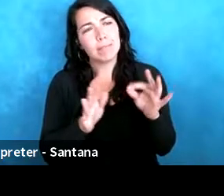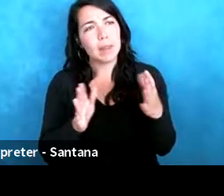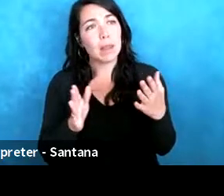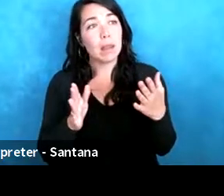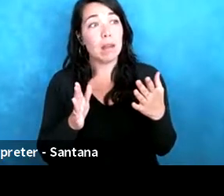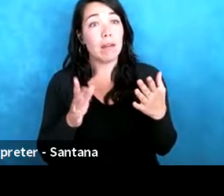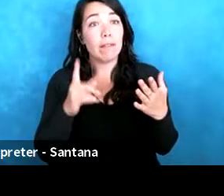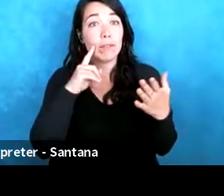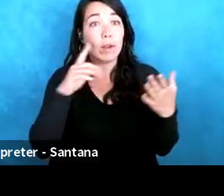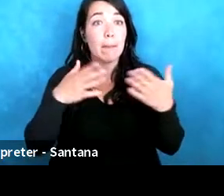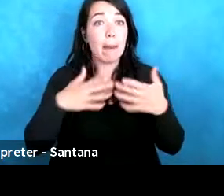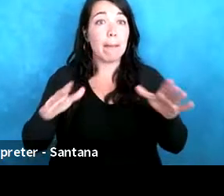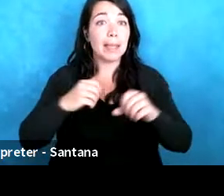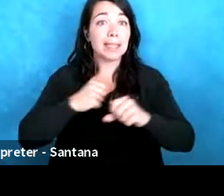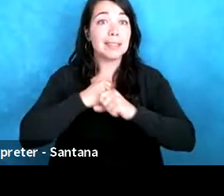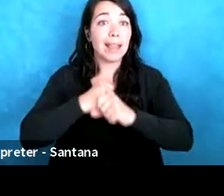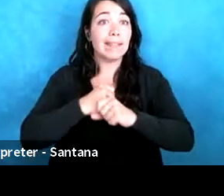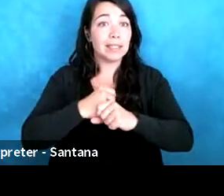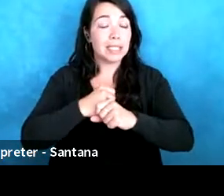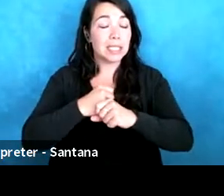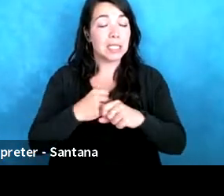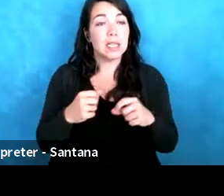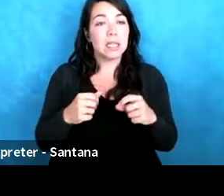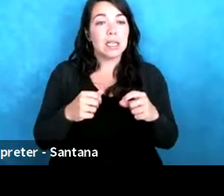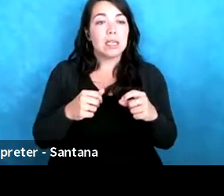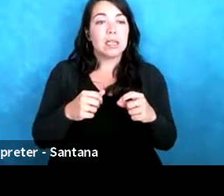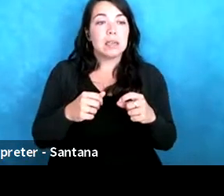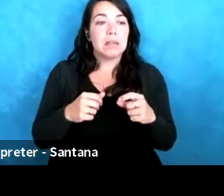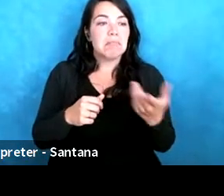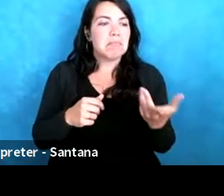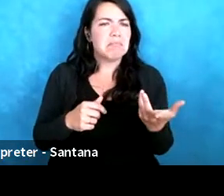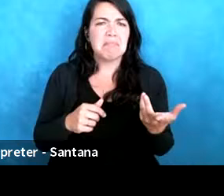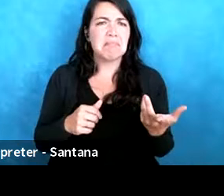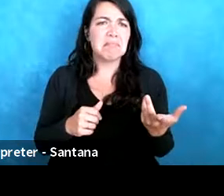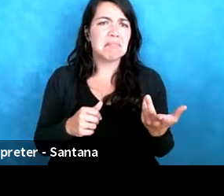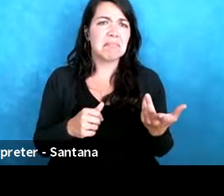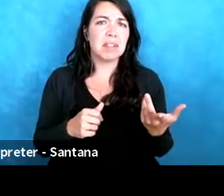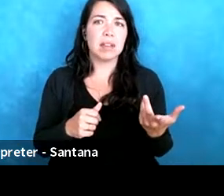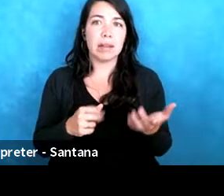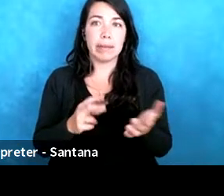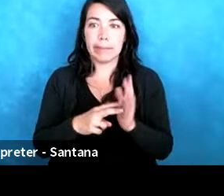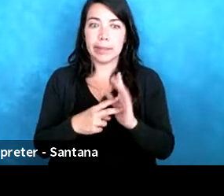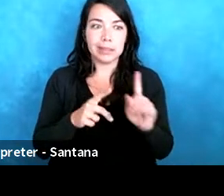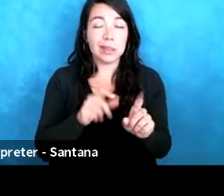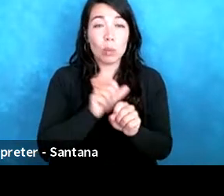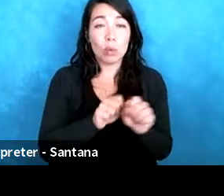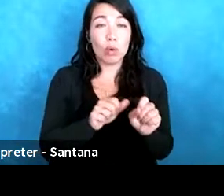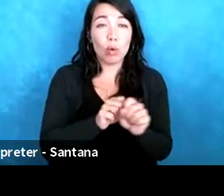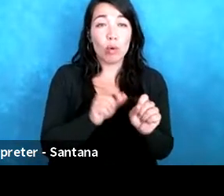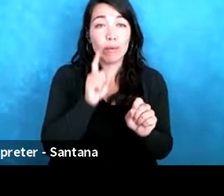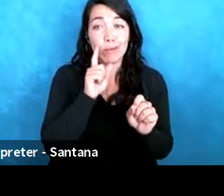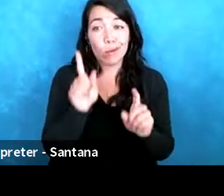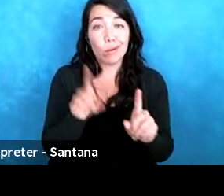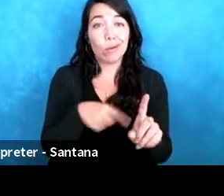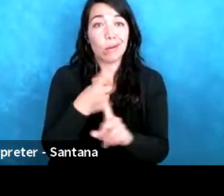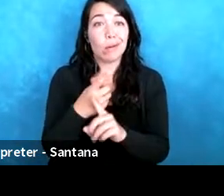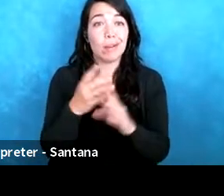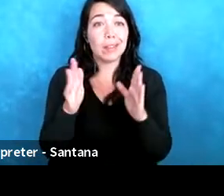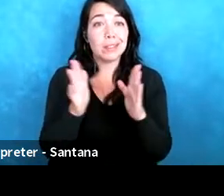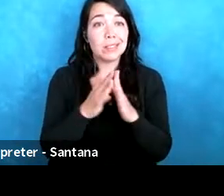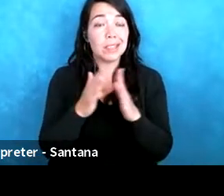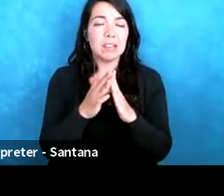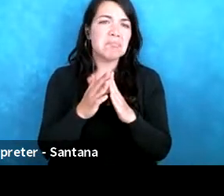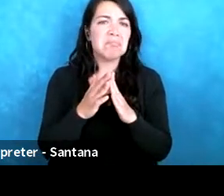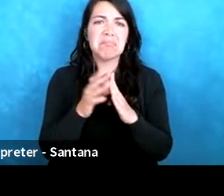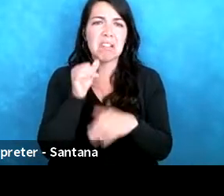that this did not just include public service to the city as far as cleaning mediums or